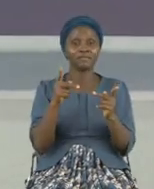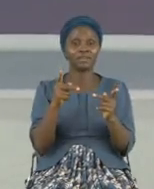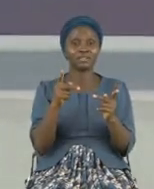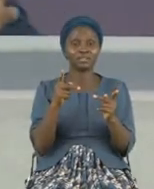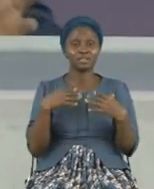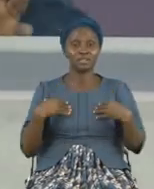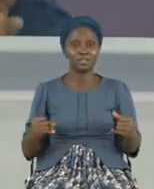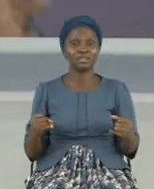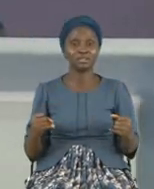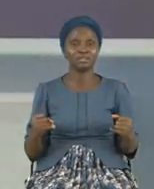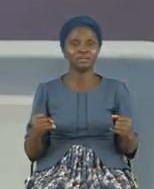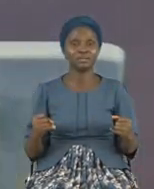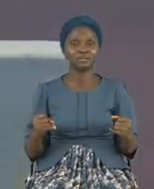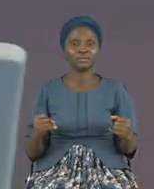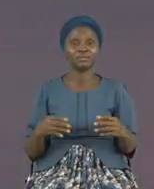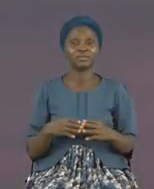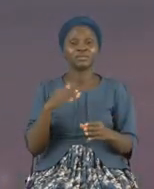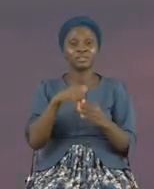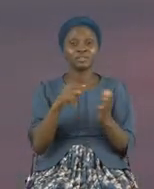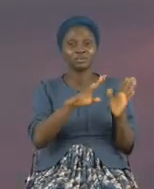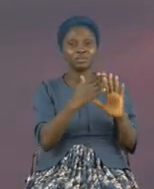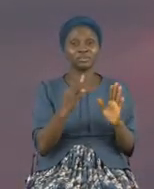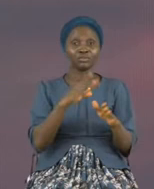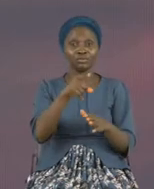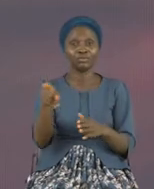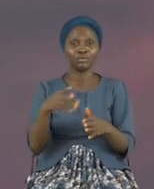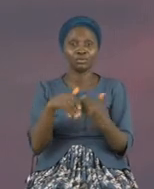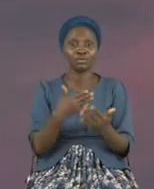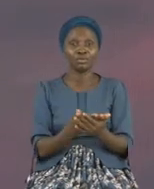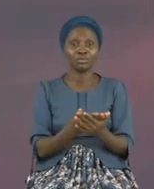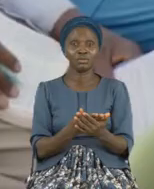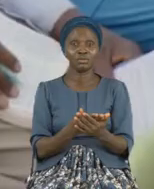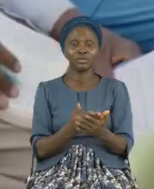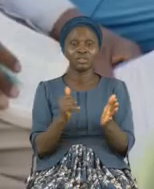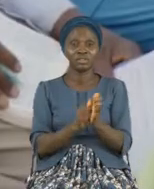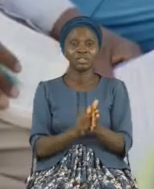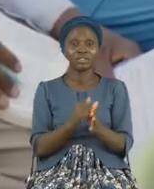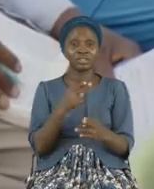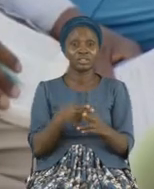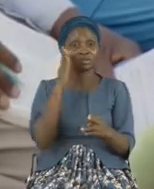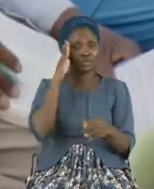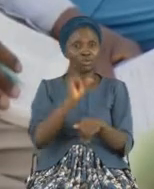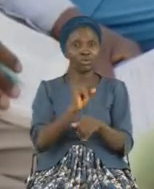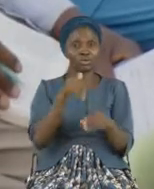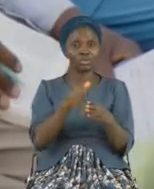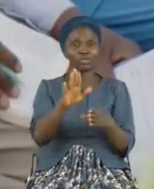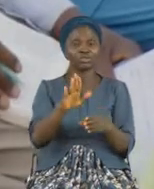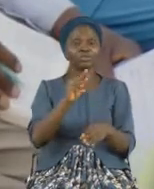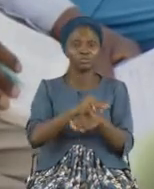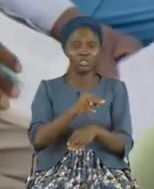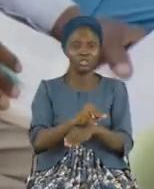the presence of you all. That name will work in your ministry.